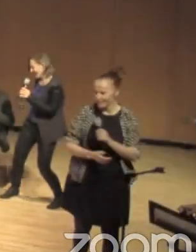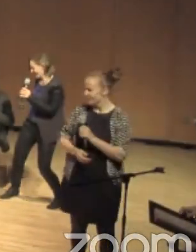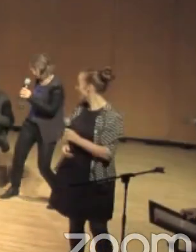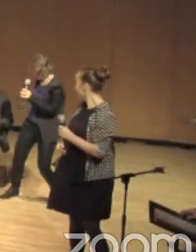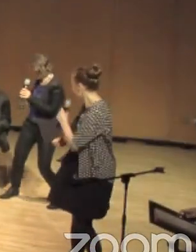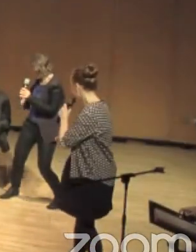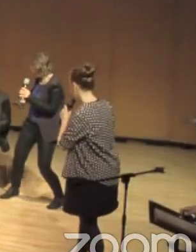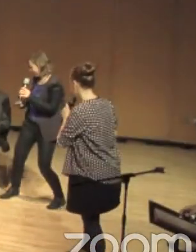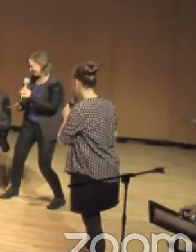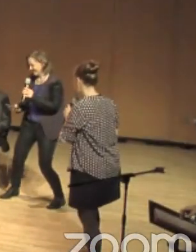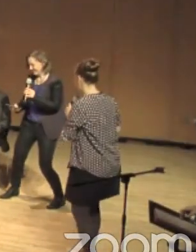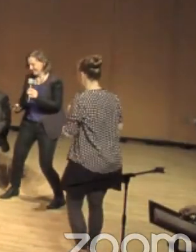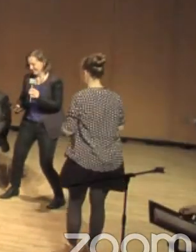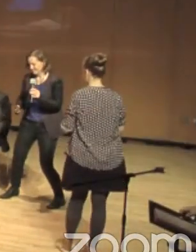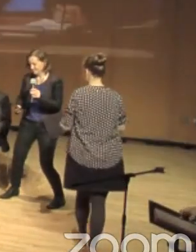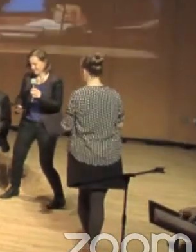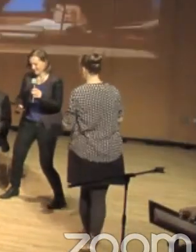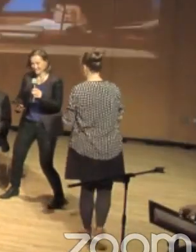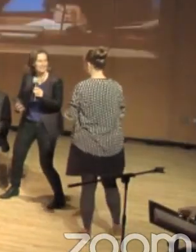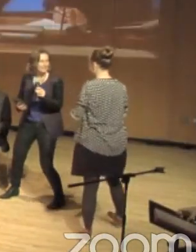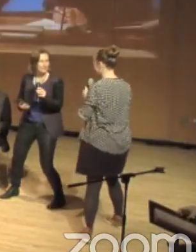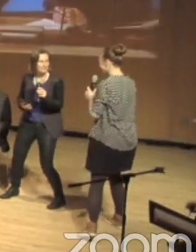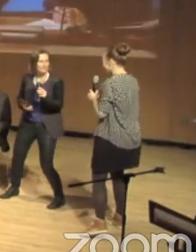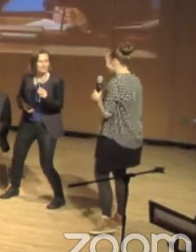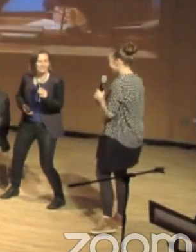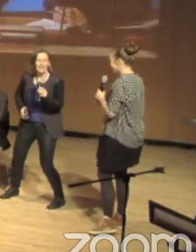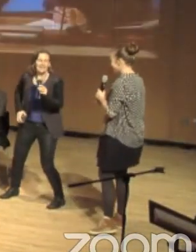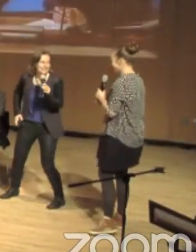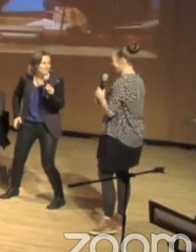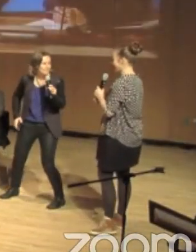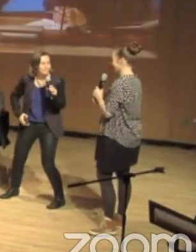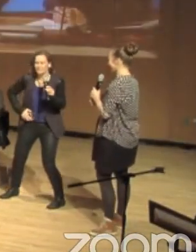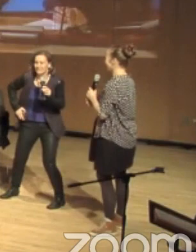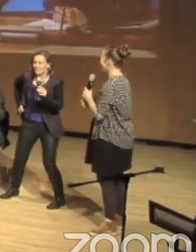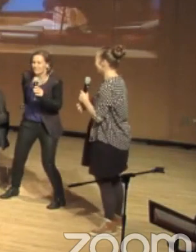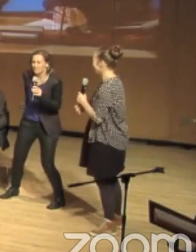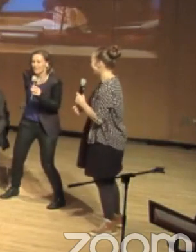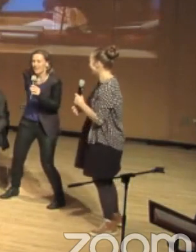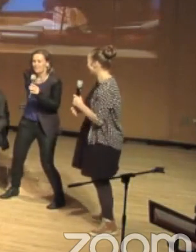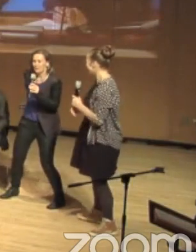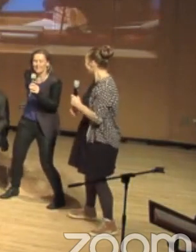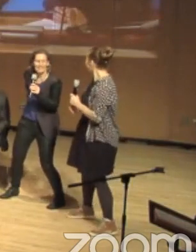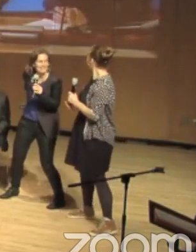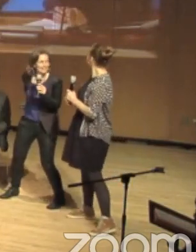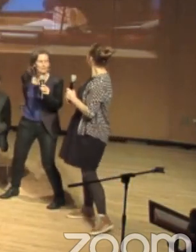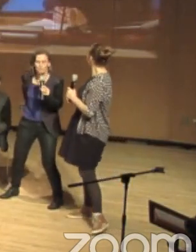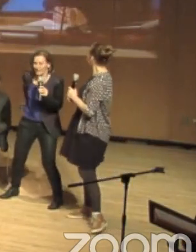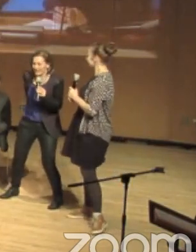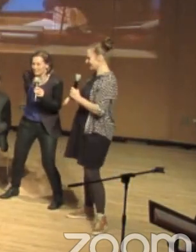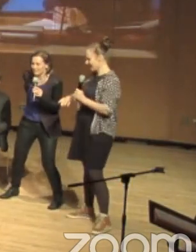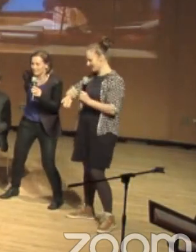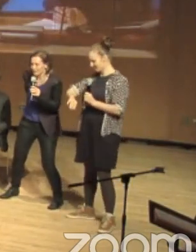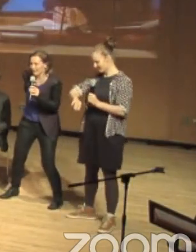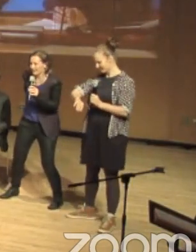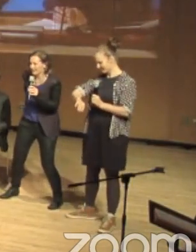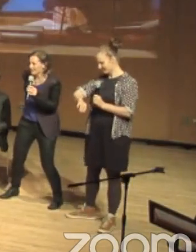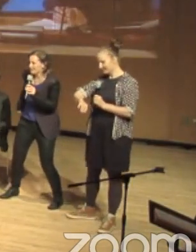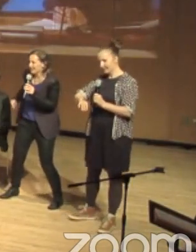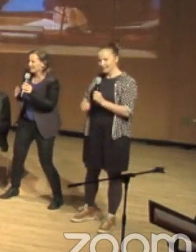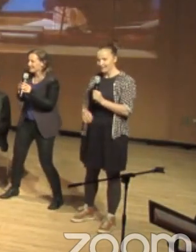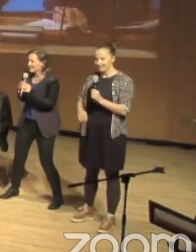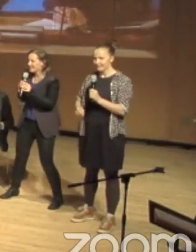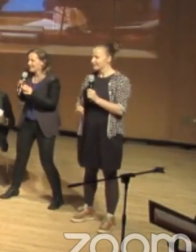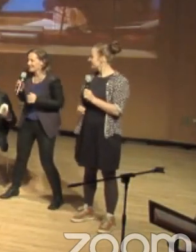and uh but before that there's a panel yes yes but we're going to take a little break for the